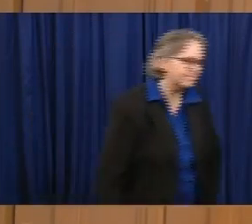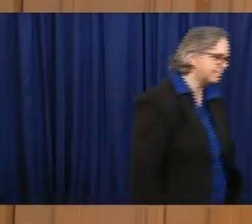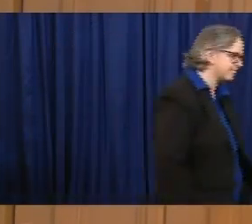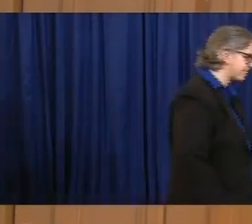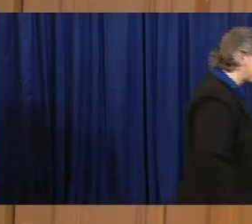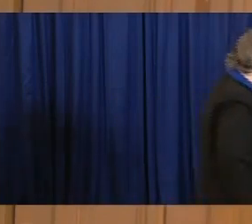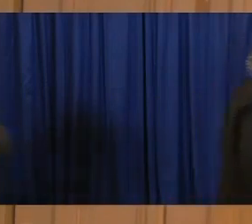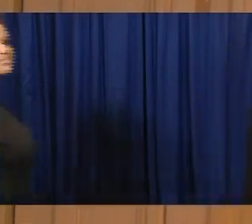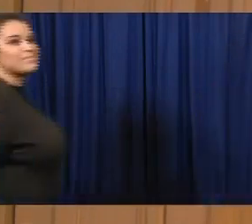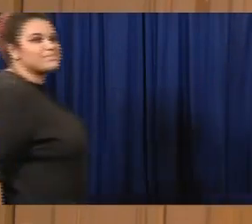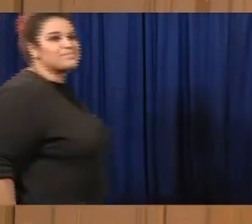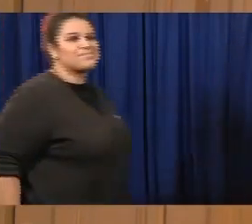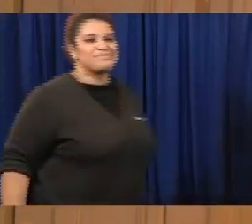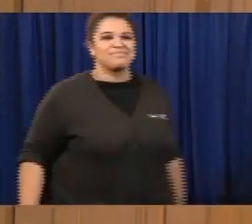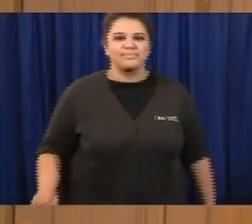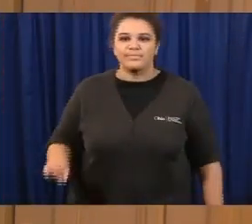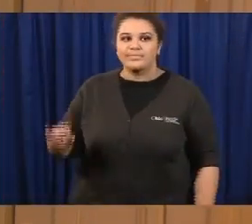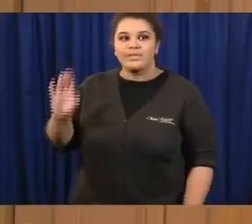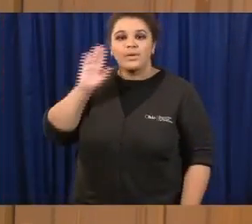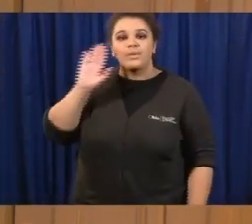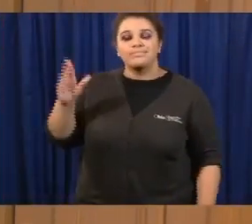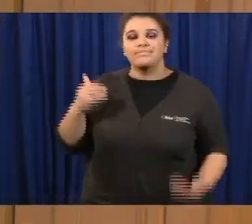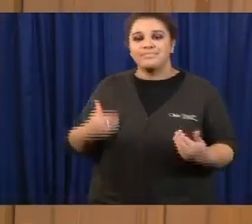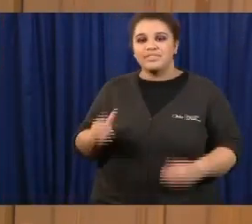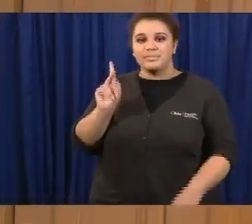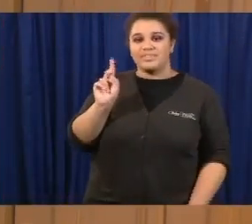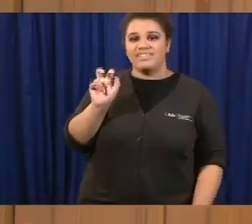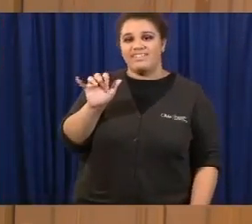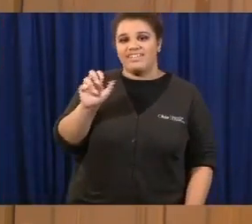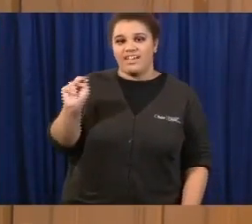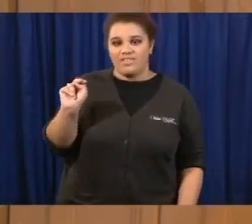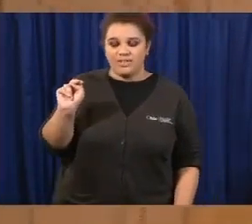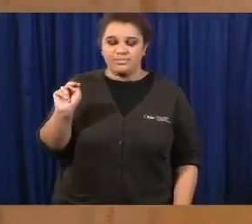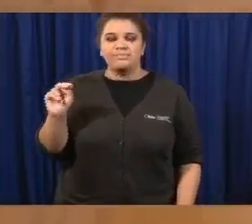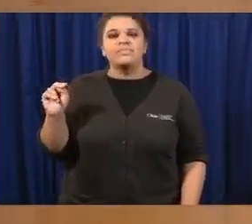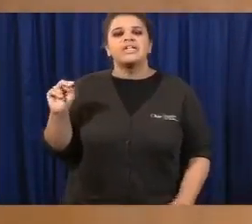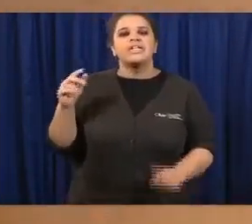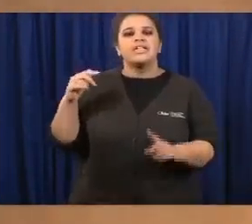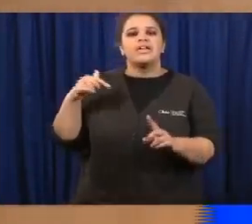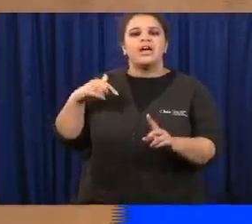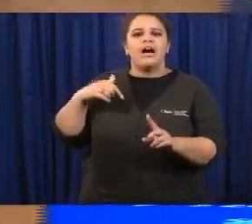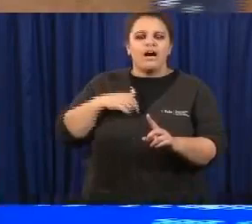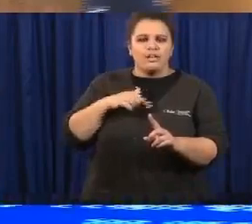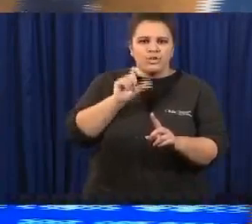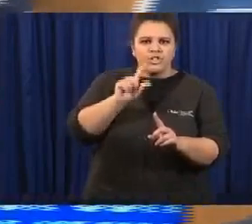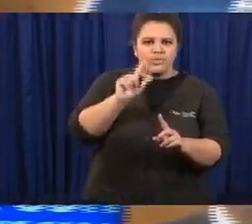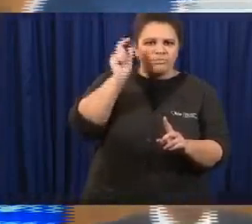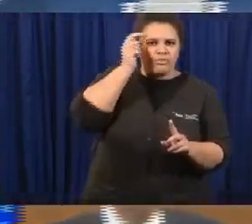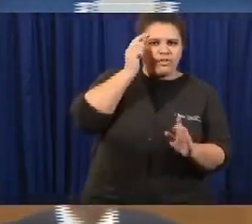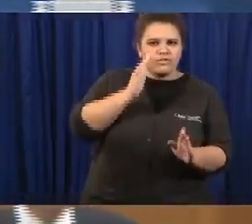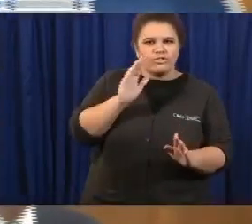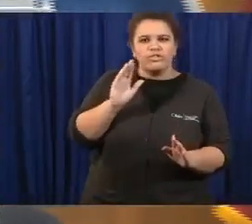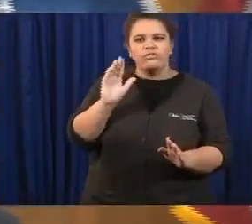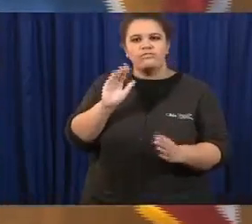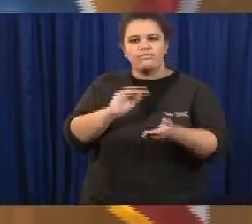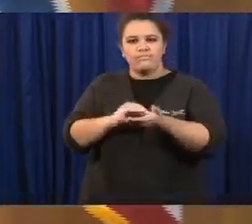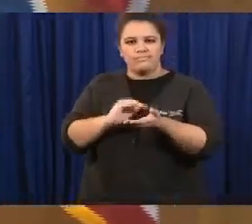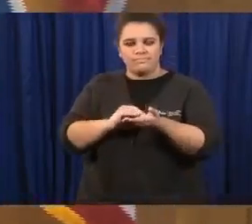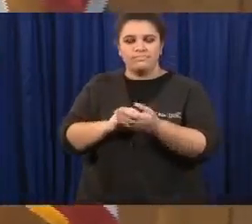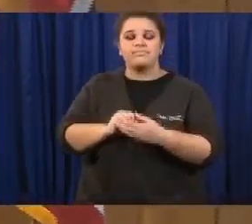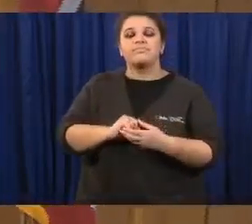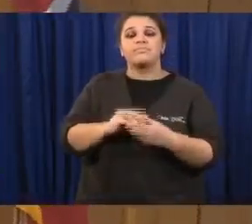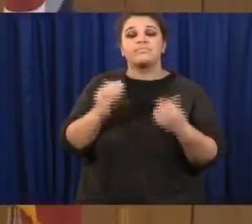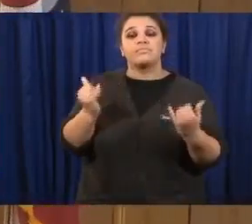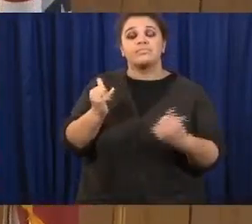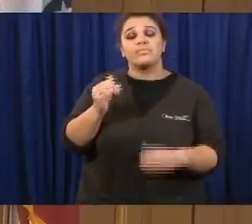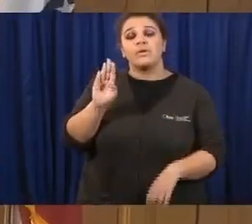Kevin Landers, WBNS 10 TV. My question is both for the governor and for Dr. Acton. Boston University today